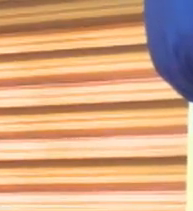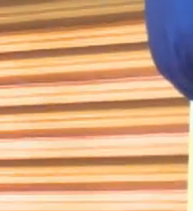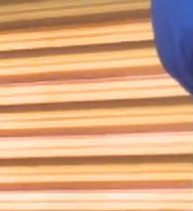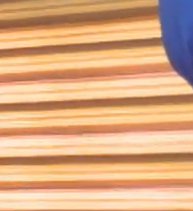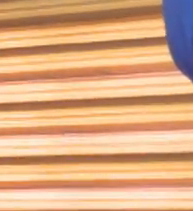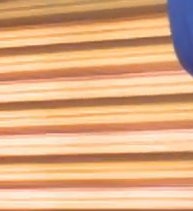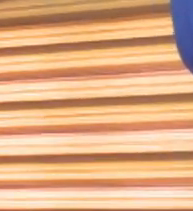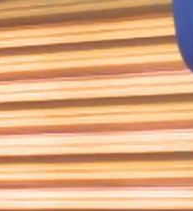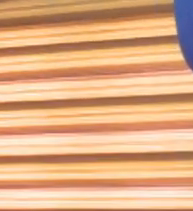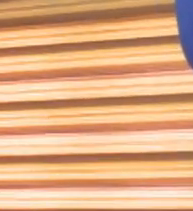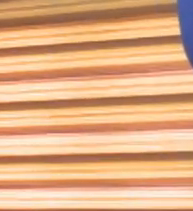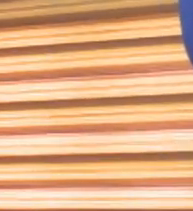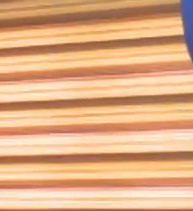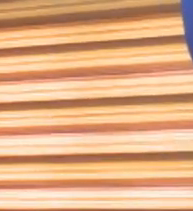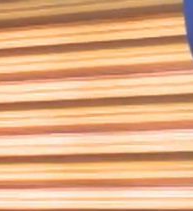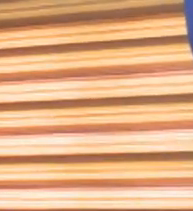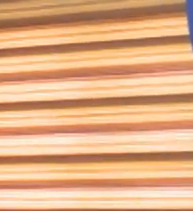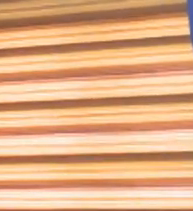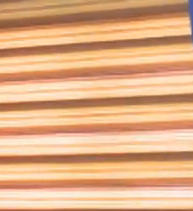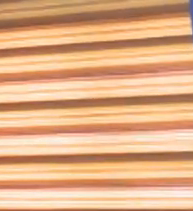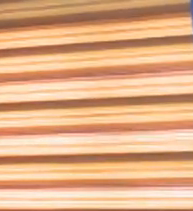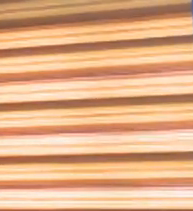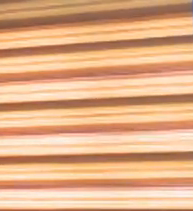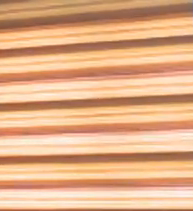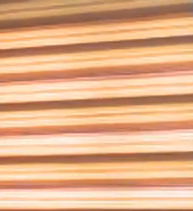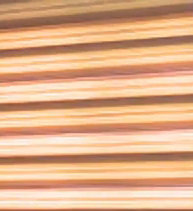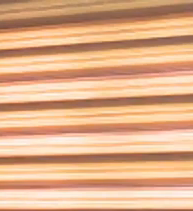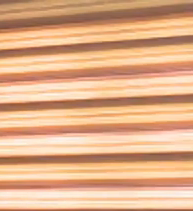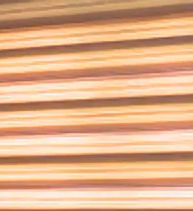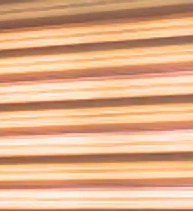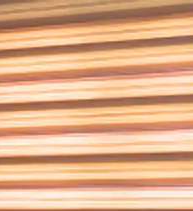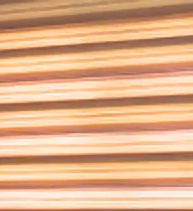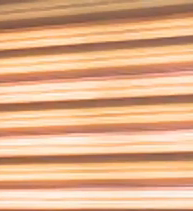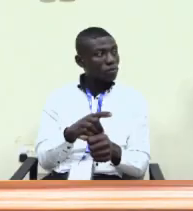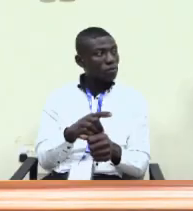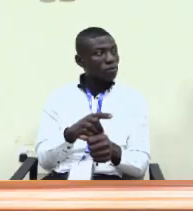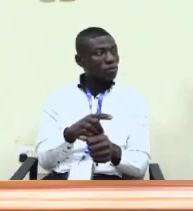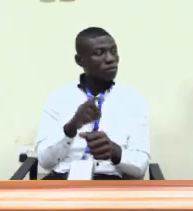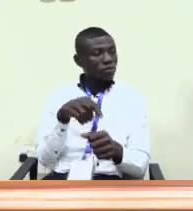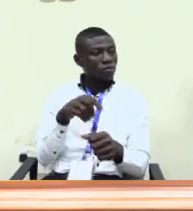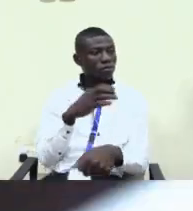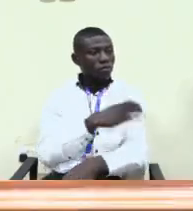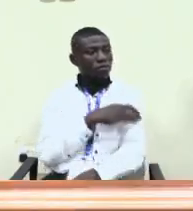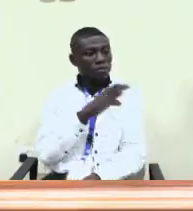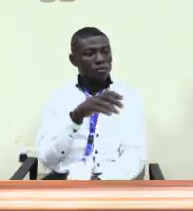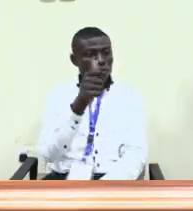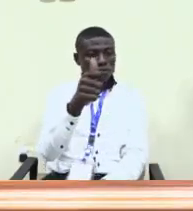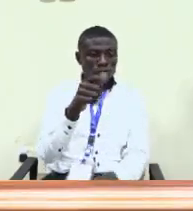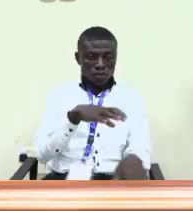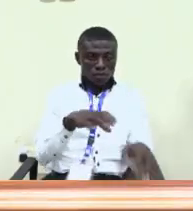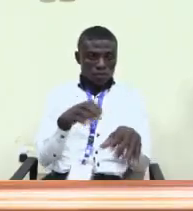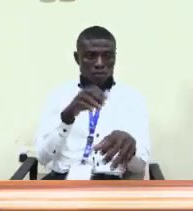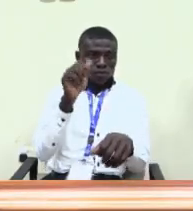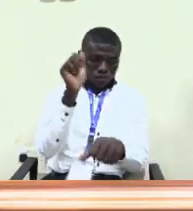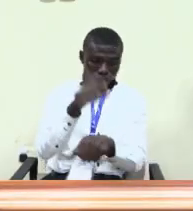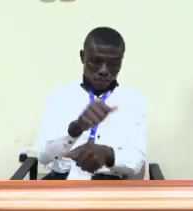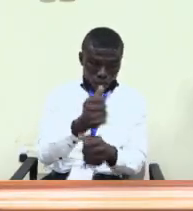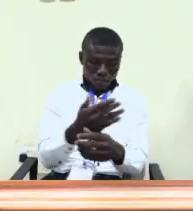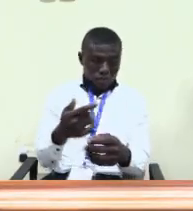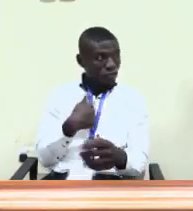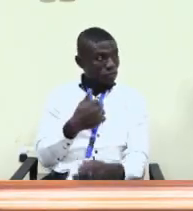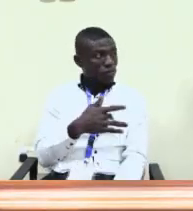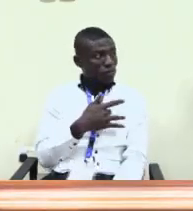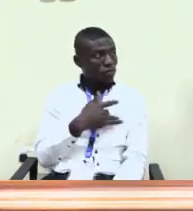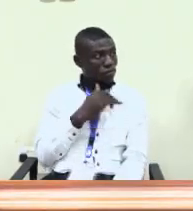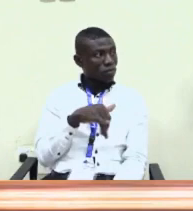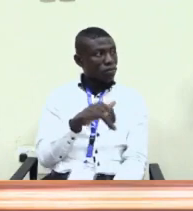last submission said, like, persons with disability, if you empower them, they can conquer everything. And I feel like